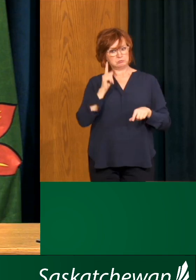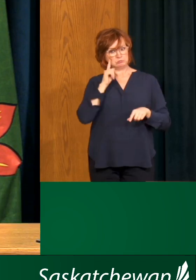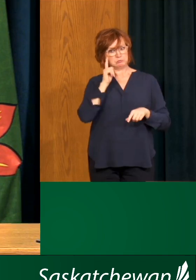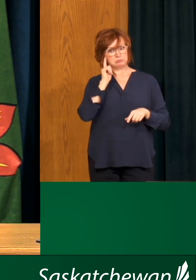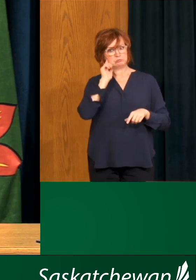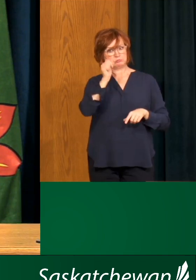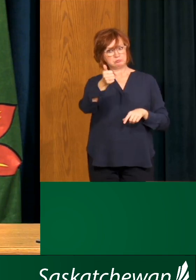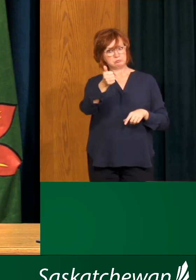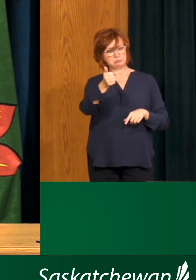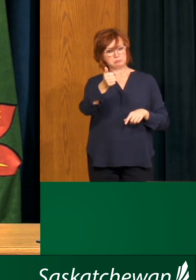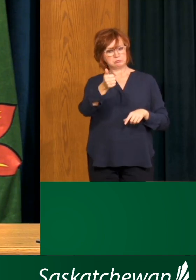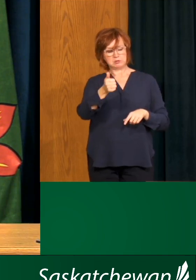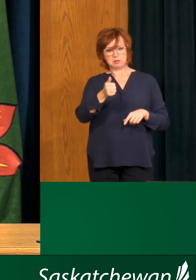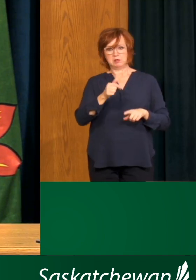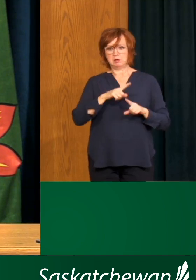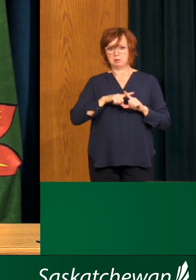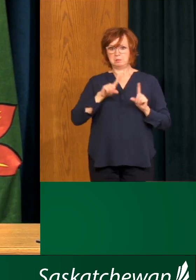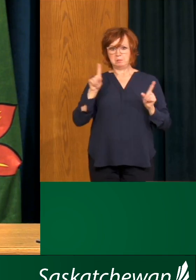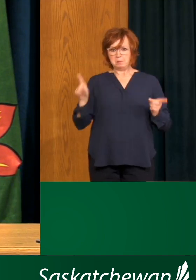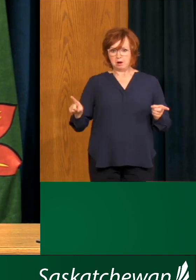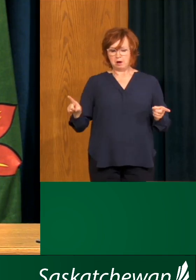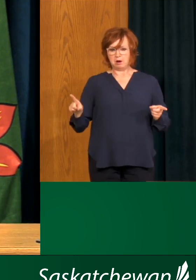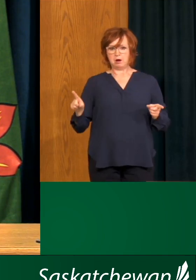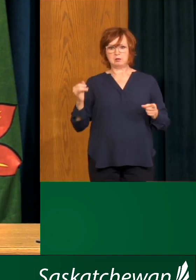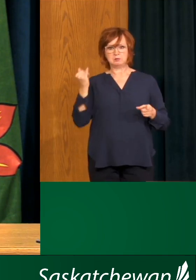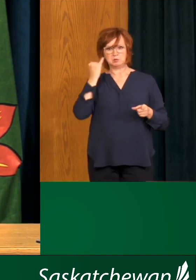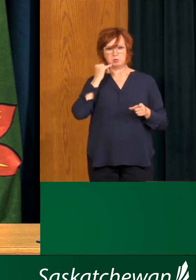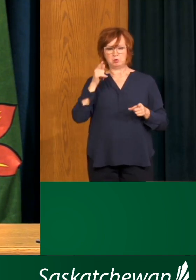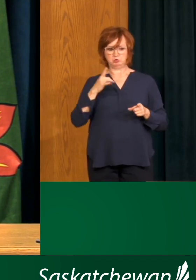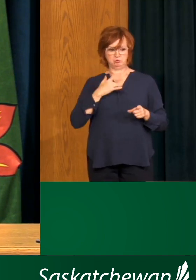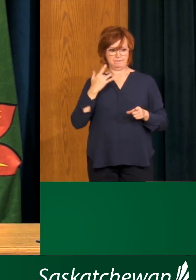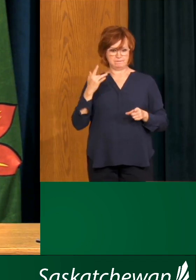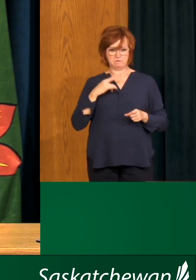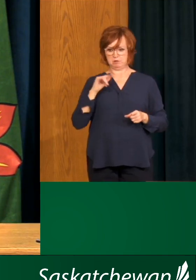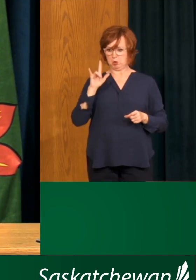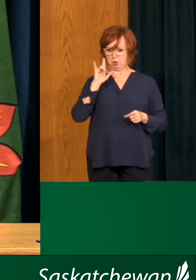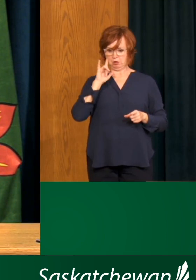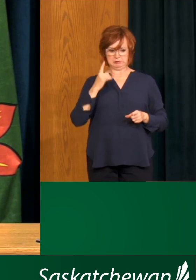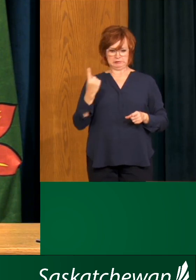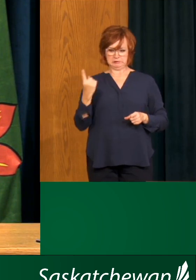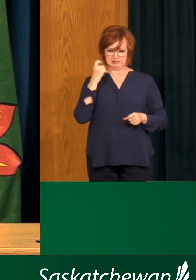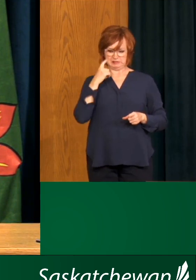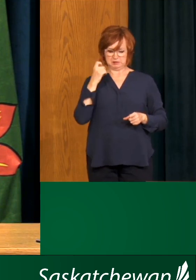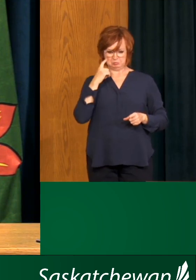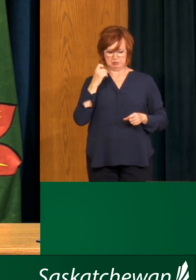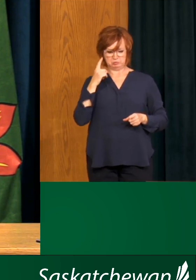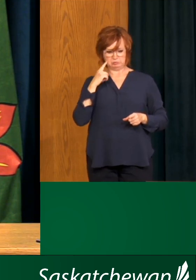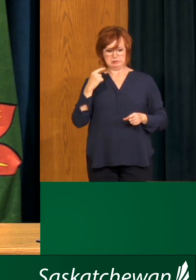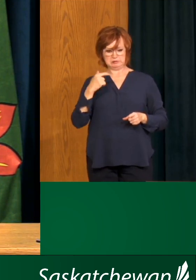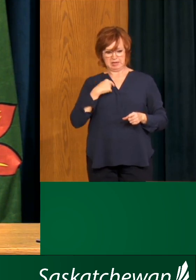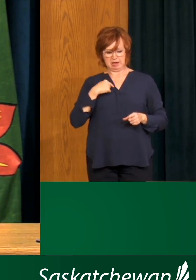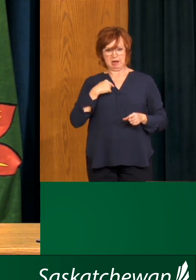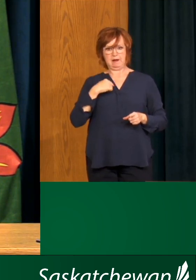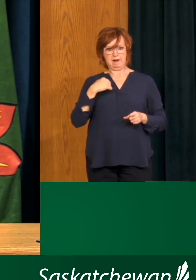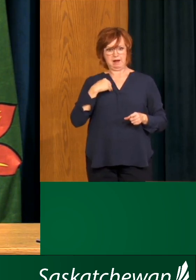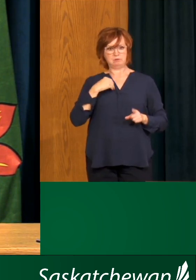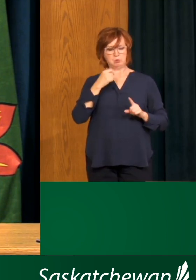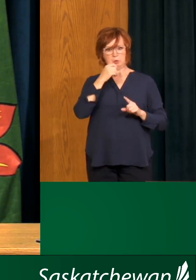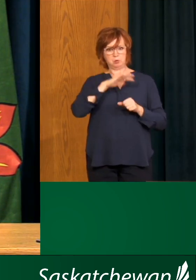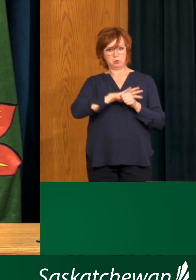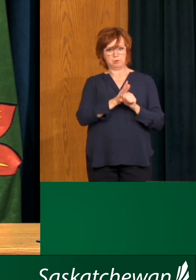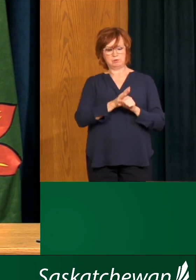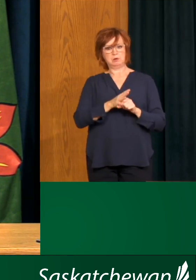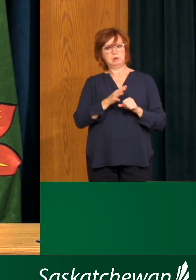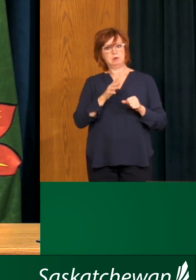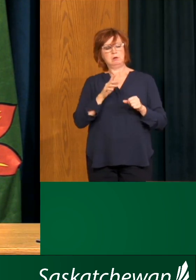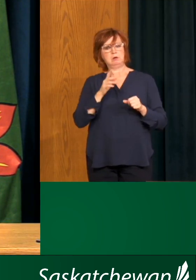are exhibiting any signs of COVID or have been in contact with anyone who has tested positive, I would ask you to self-isolate for 2 weeks for